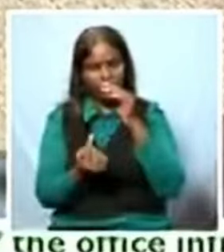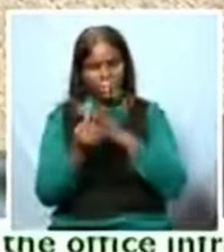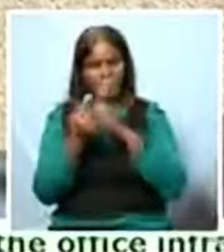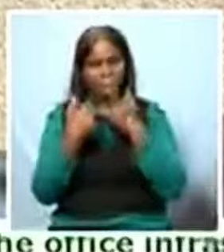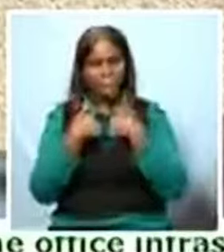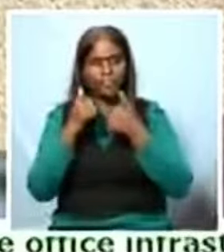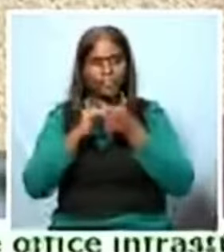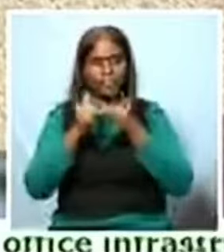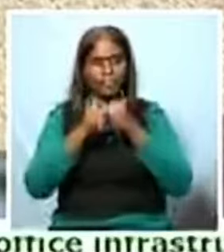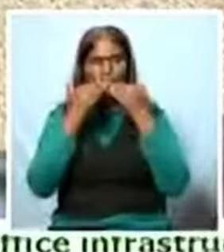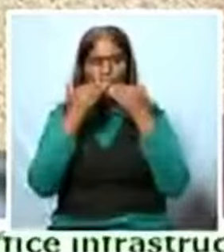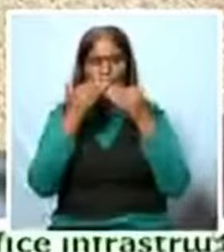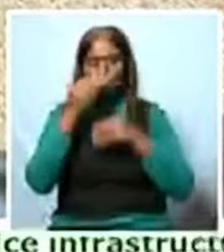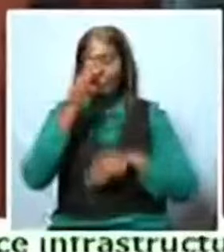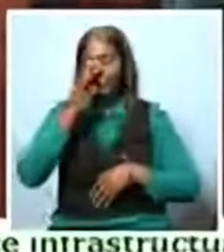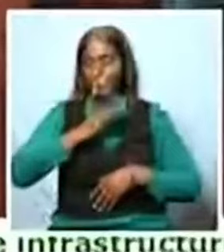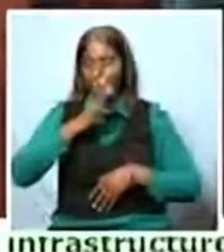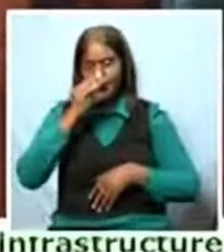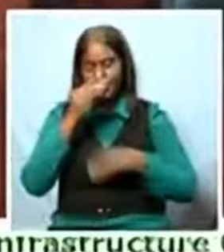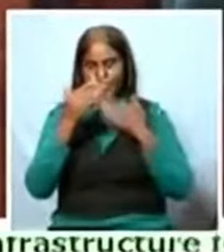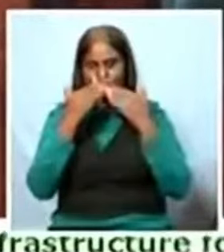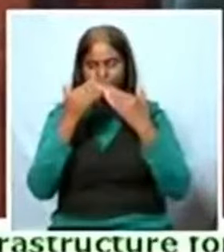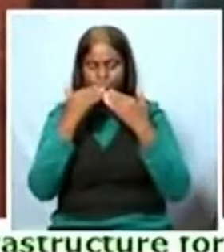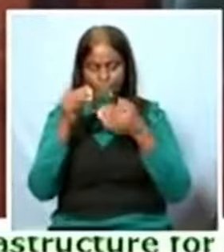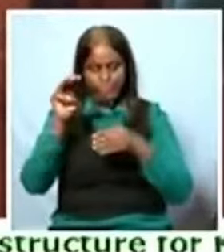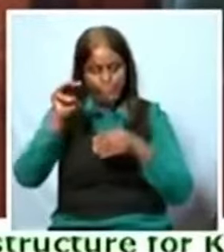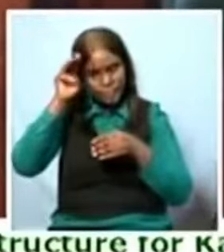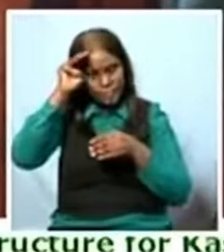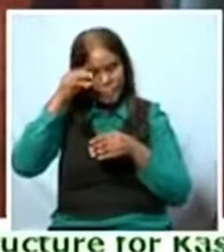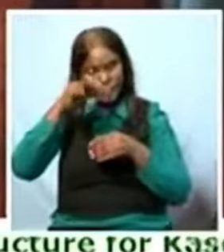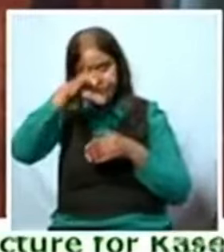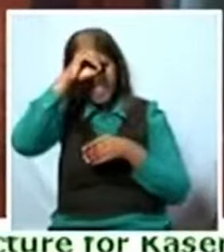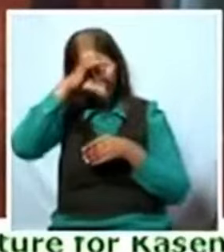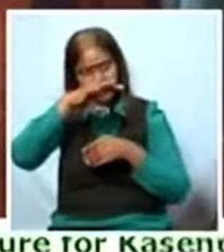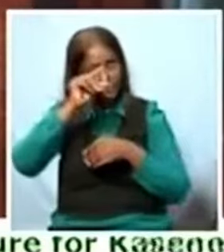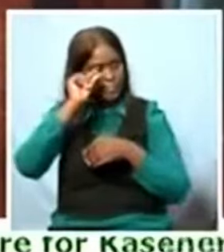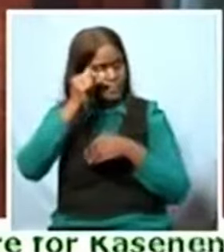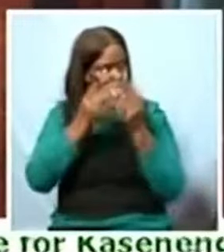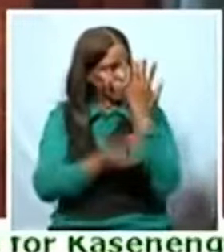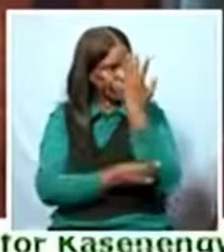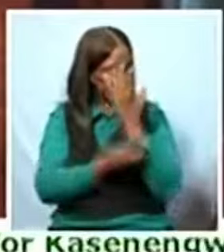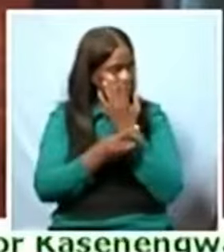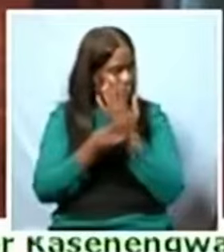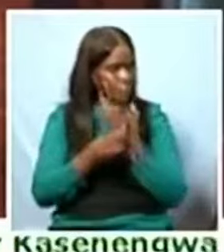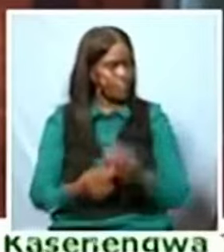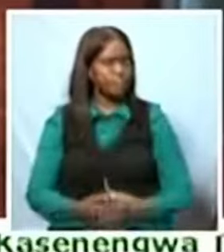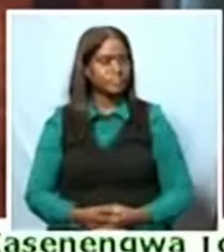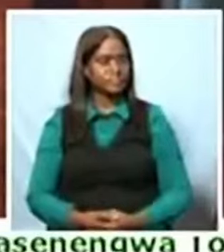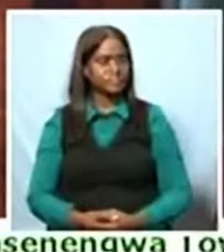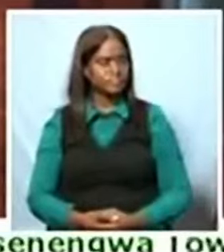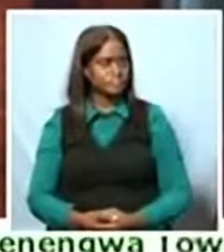situation? I thank you, Madam Speaker. Thank you. The Honorable Minister of Mines and Minerals Development.